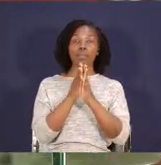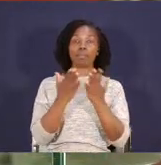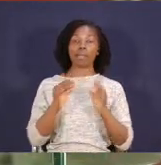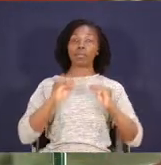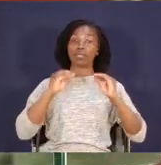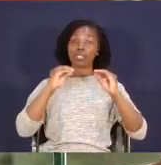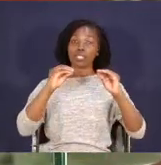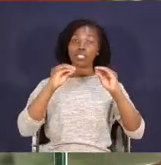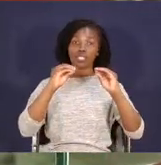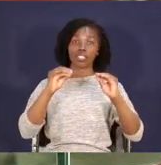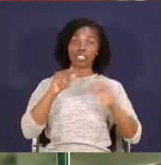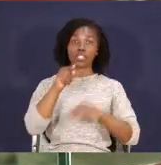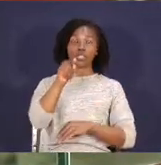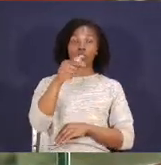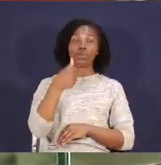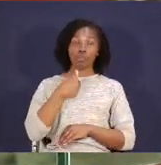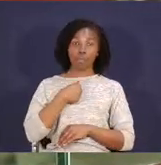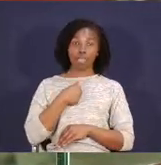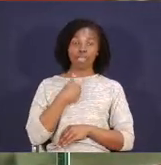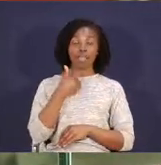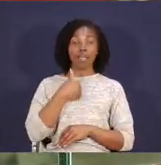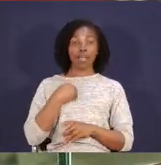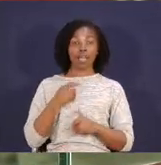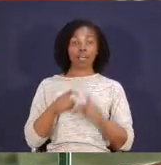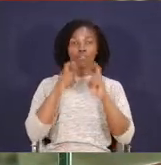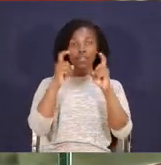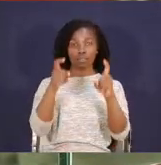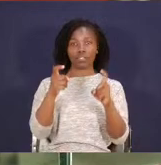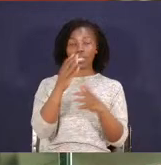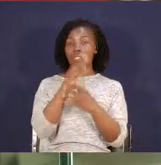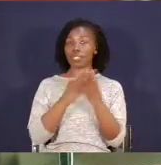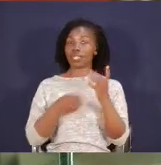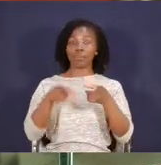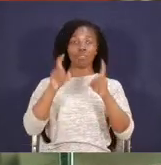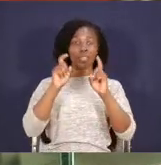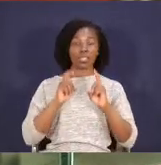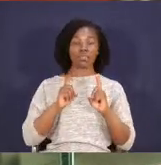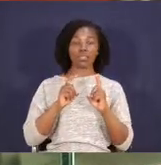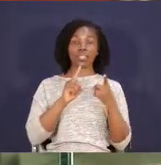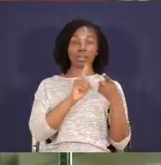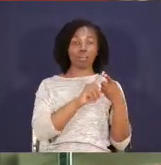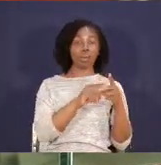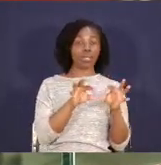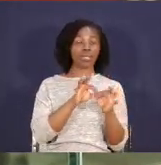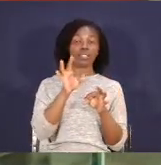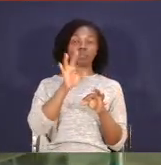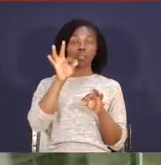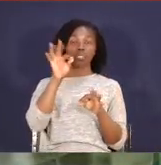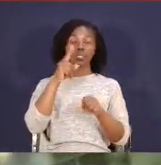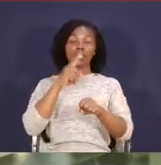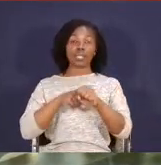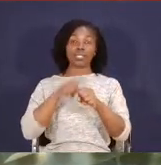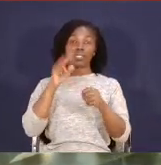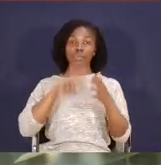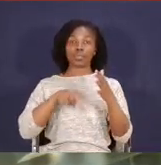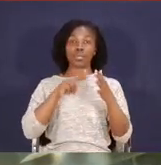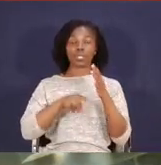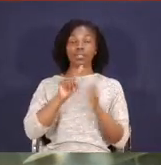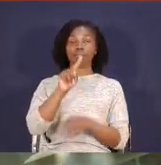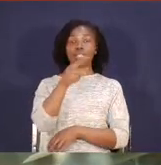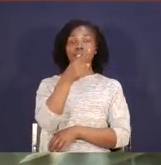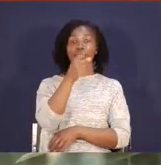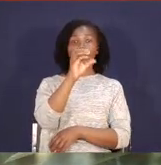and I are gifted. Some of the gifts we have are spiritual gifts. And when you read 1 Corinthians